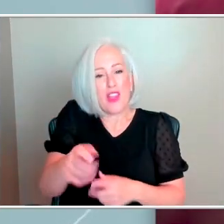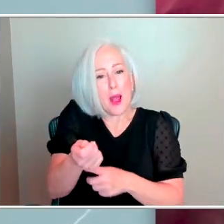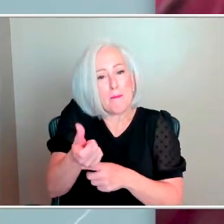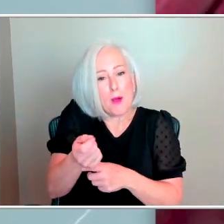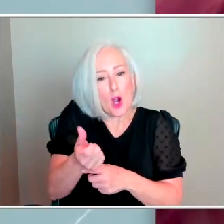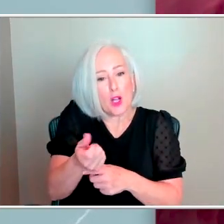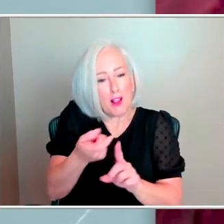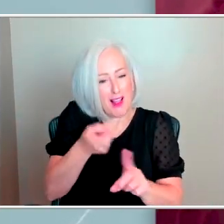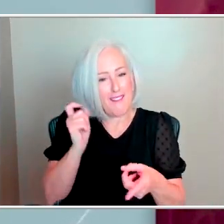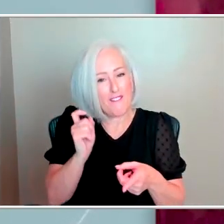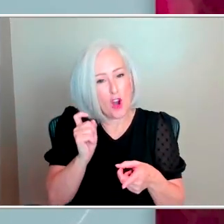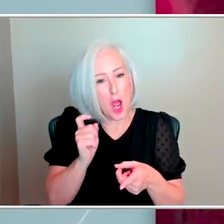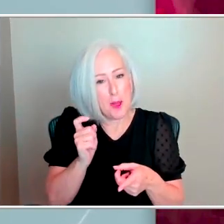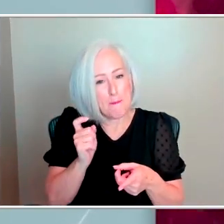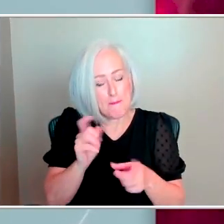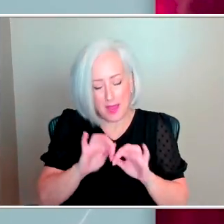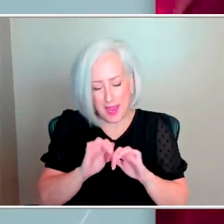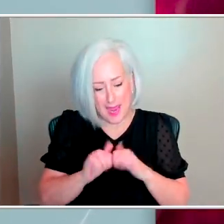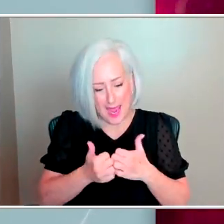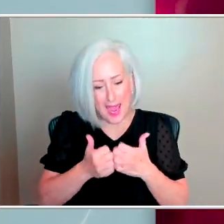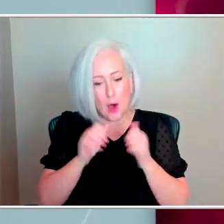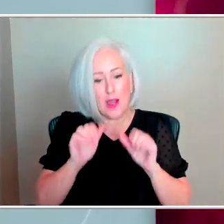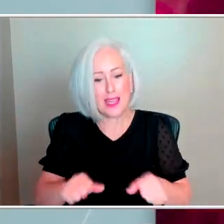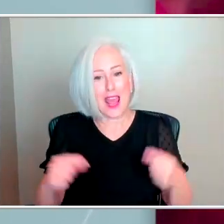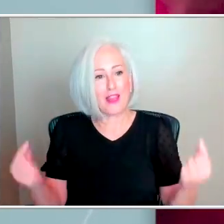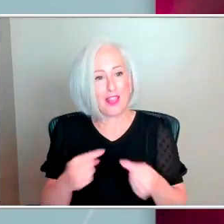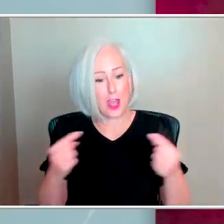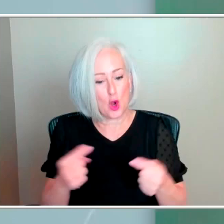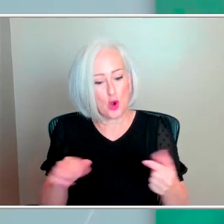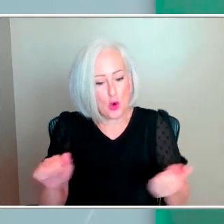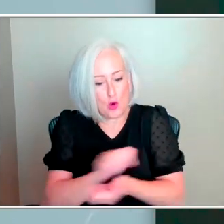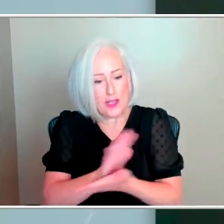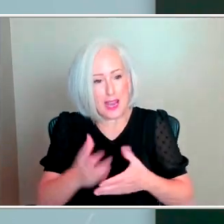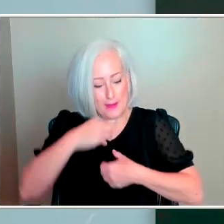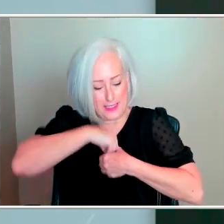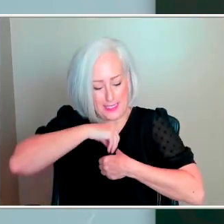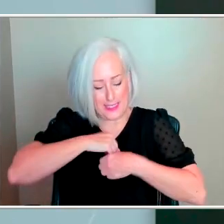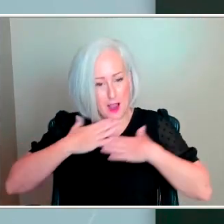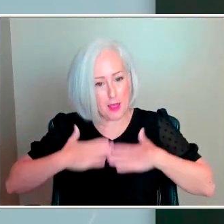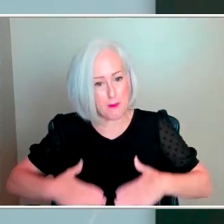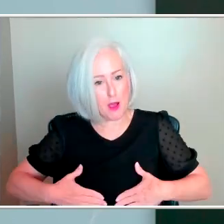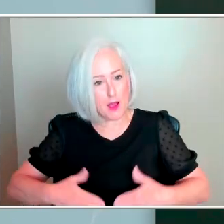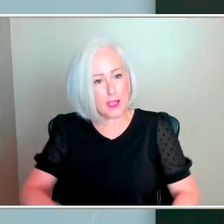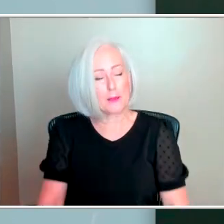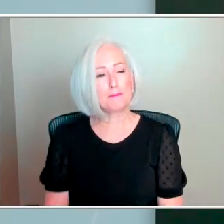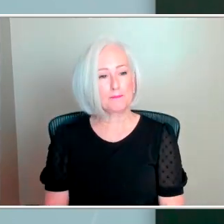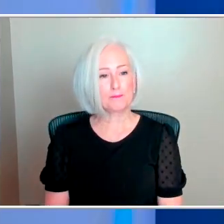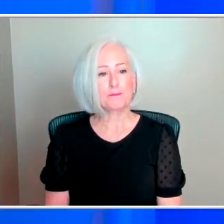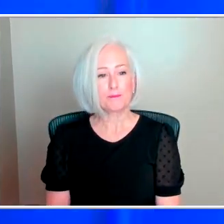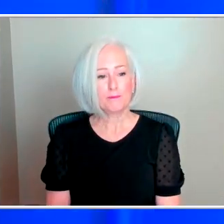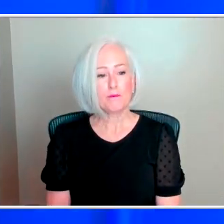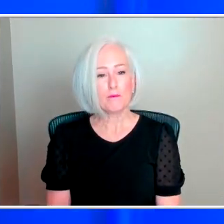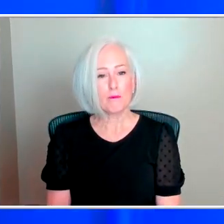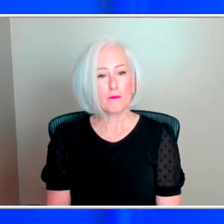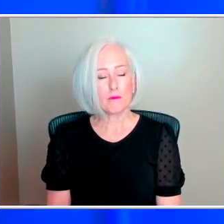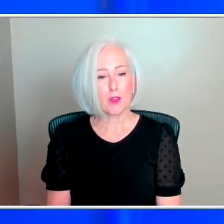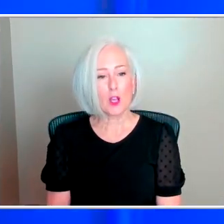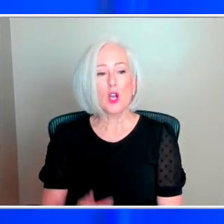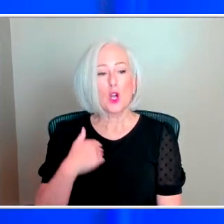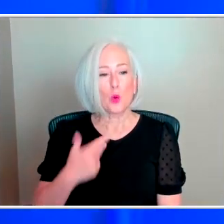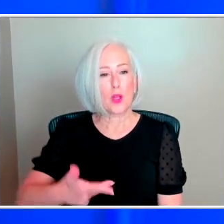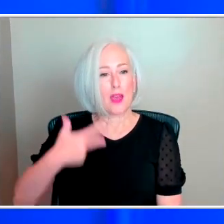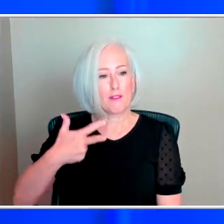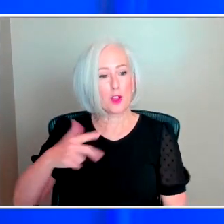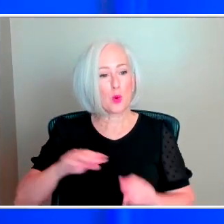from? How can they hurt us or damage our insides? Well, again, there's actually 3 levels.